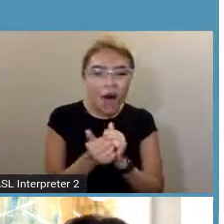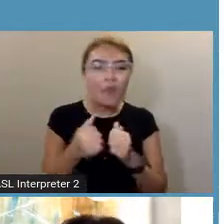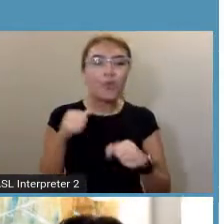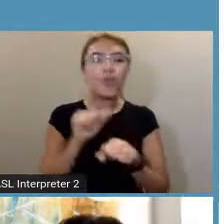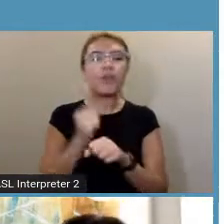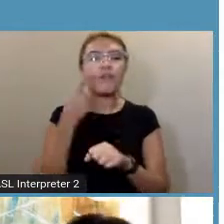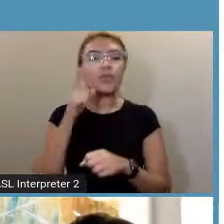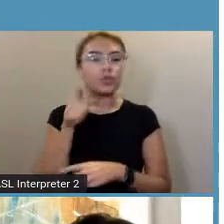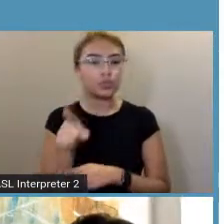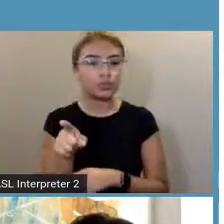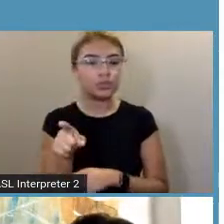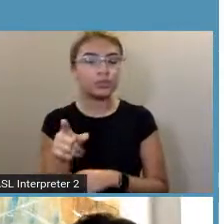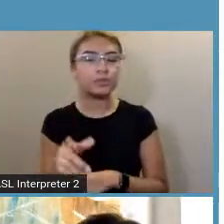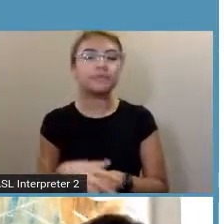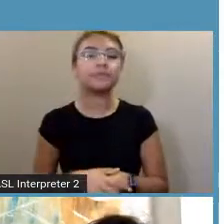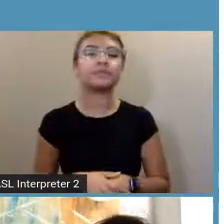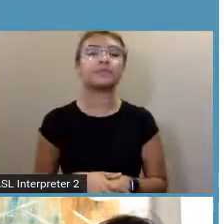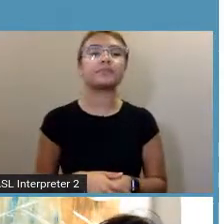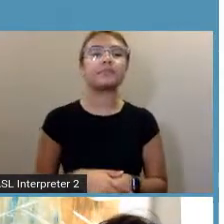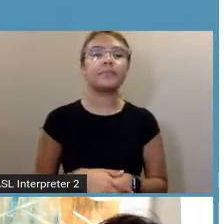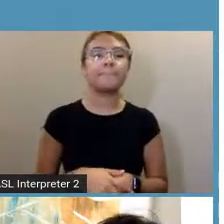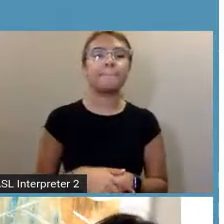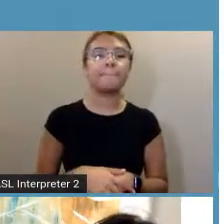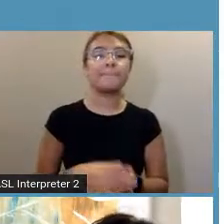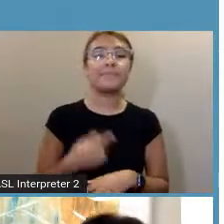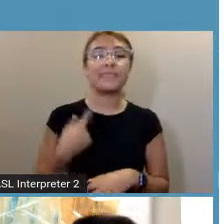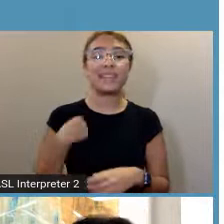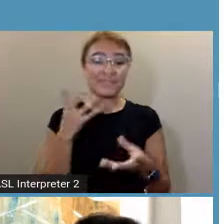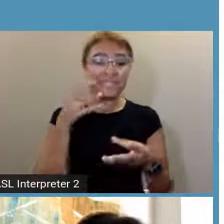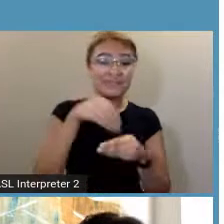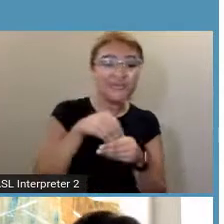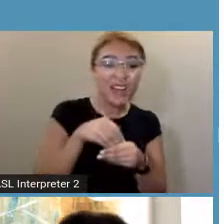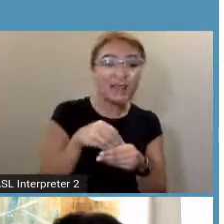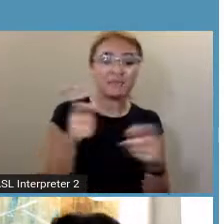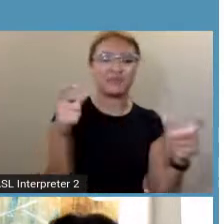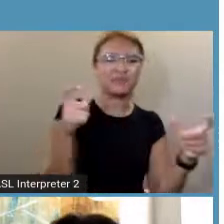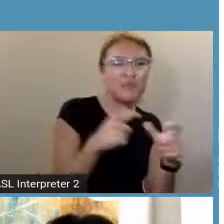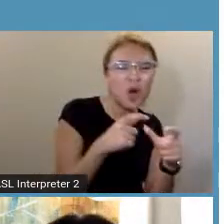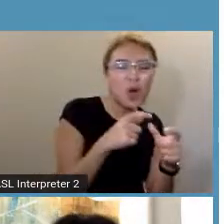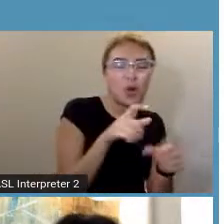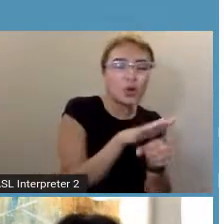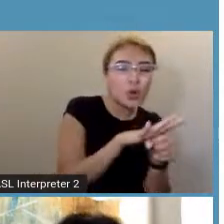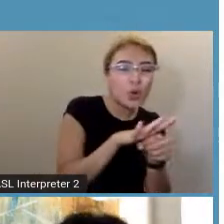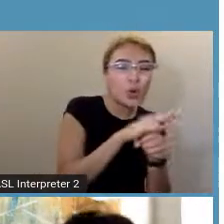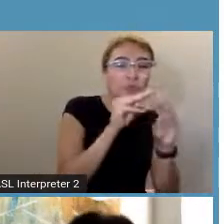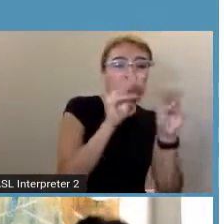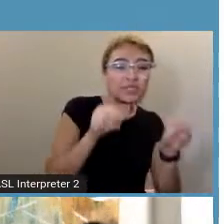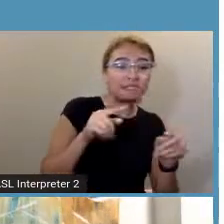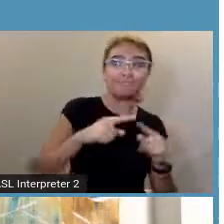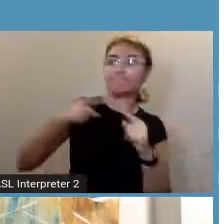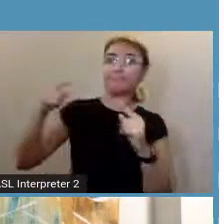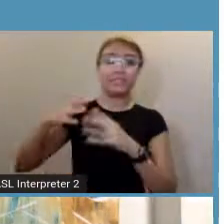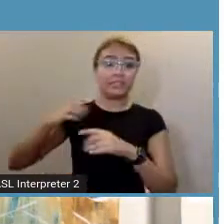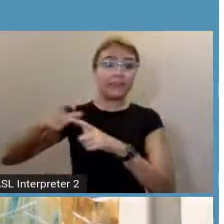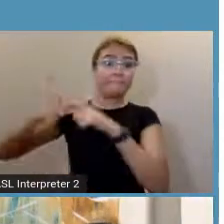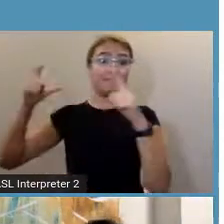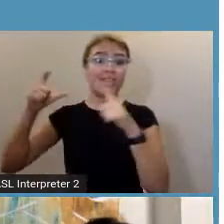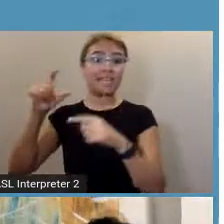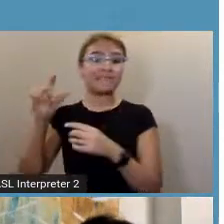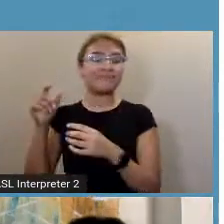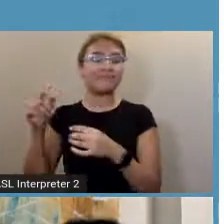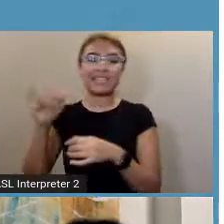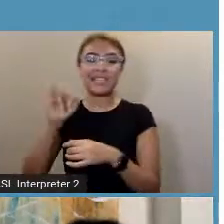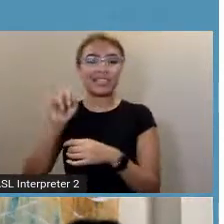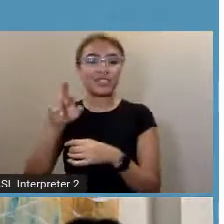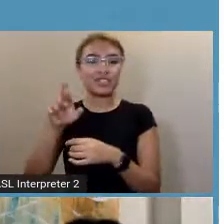been involved in institutions from very small local museums to very large international ones. And this has given